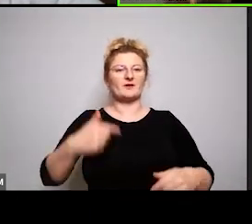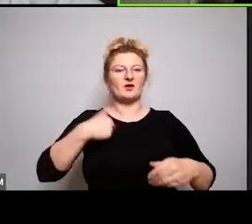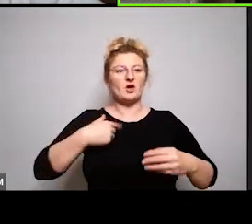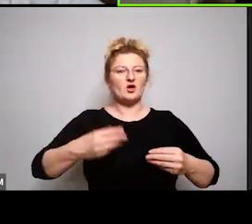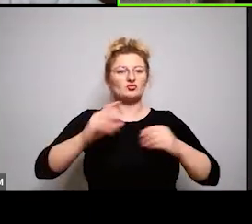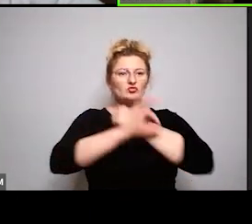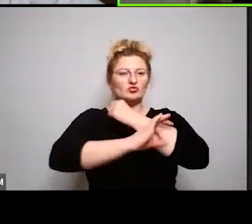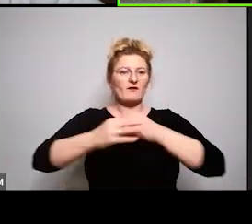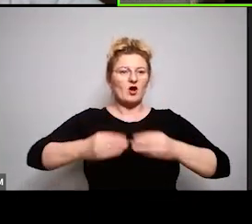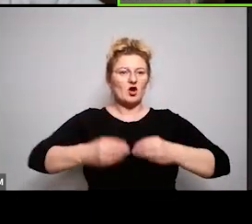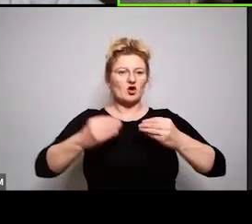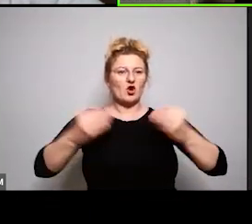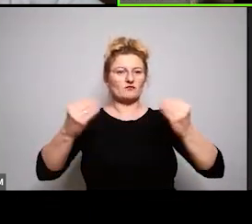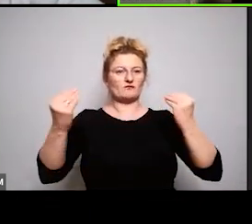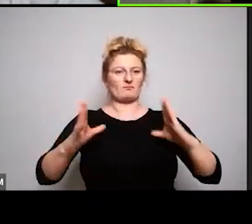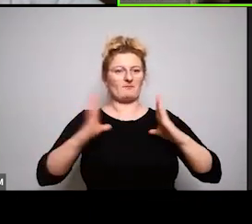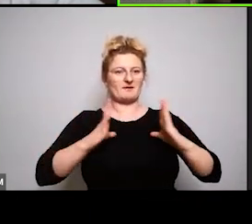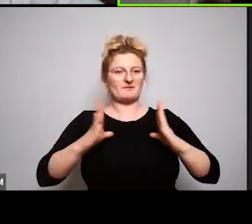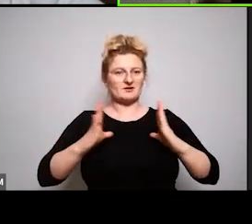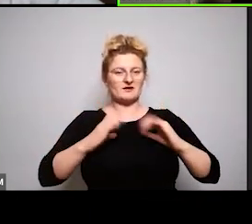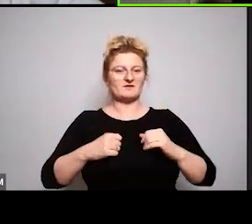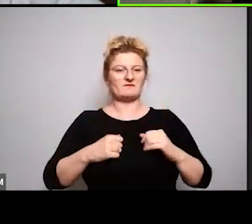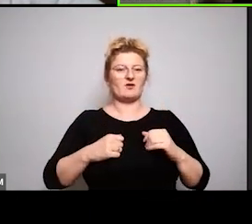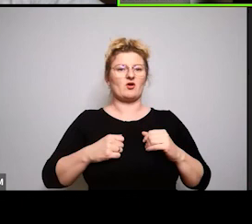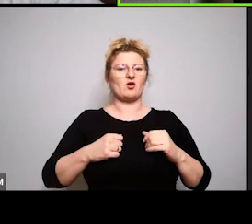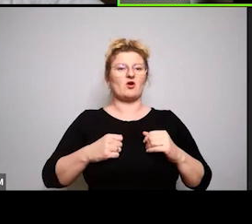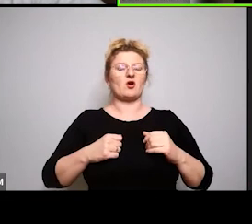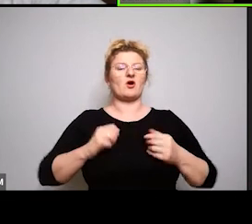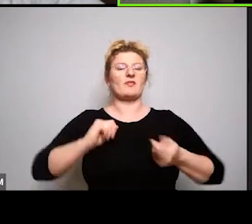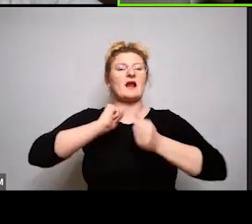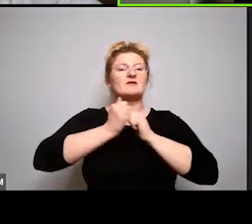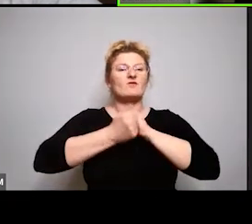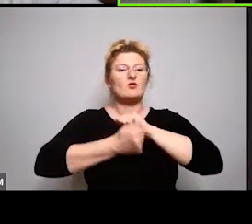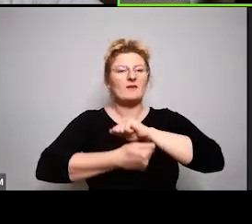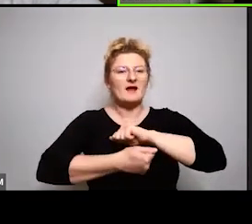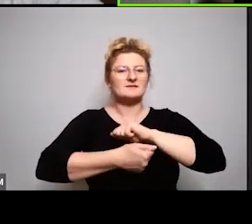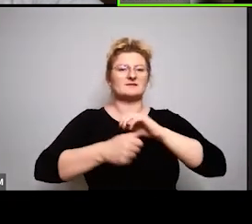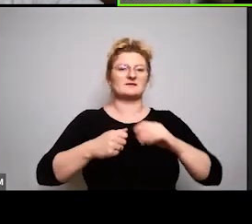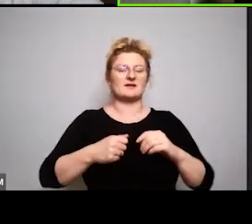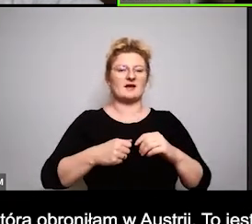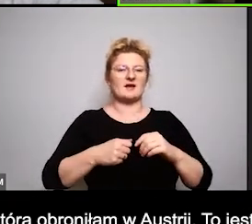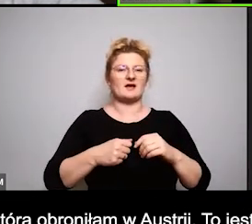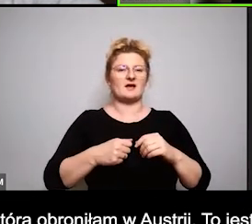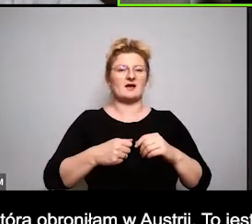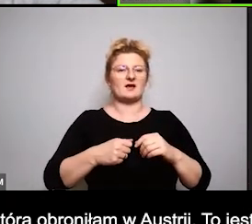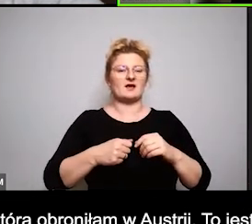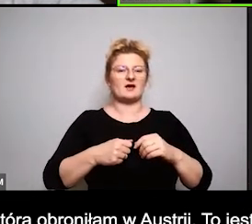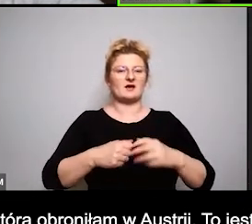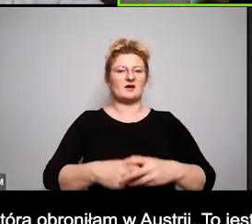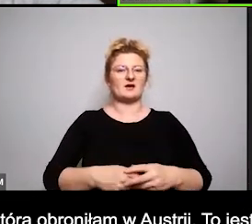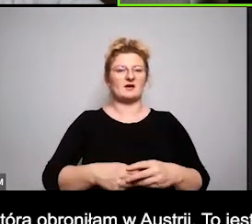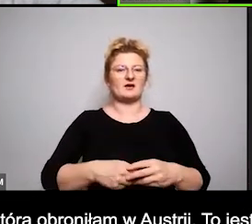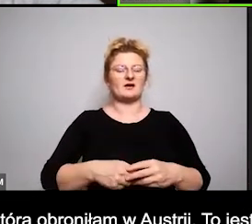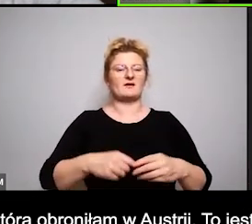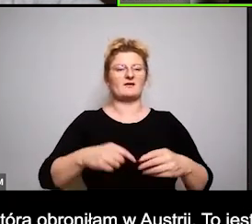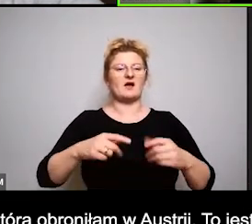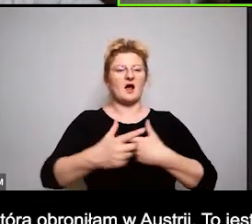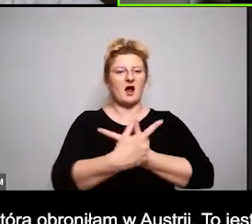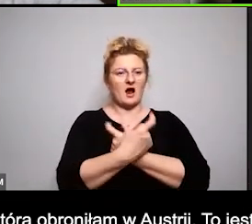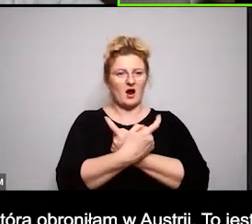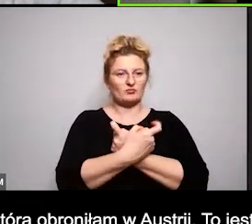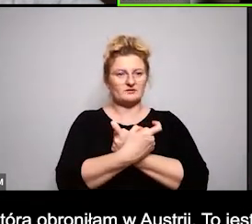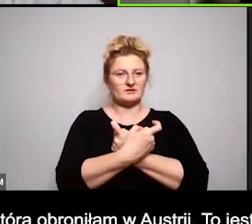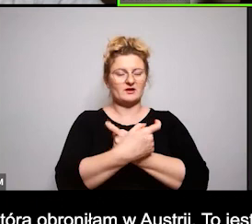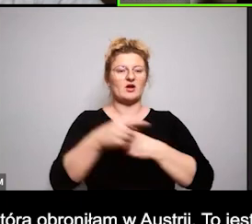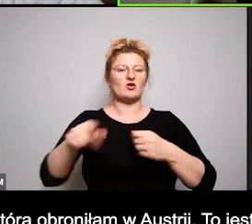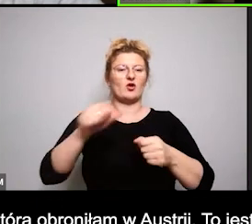conflict transformation, international conflict transformation in Austria. So this is the thesis on my master's